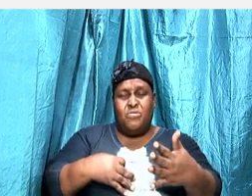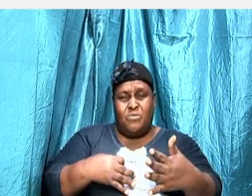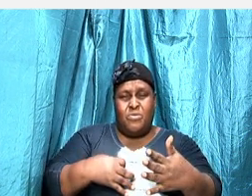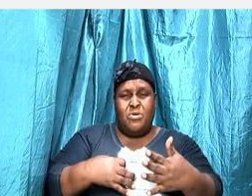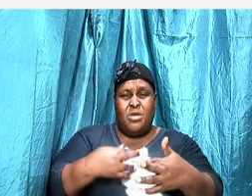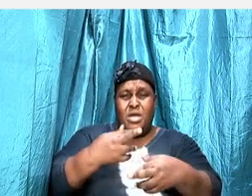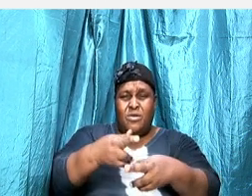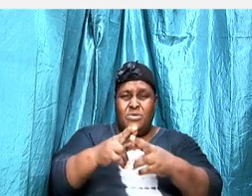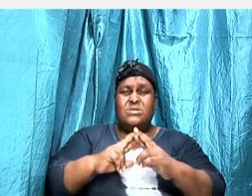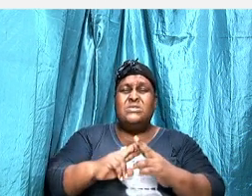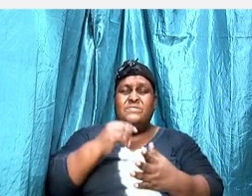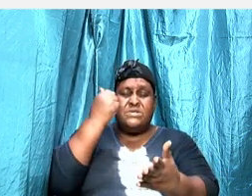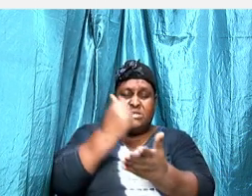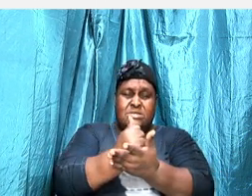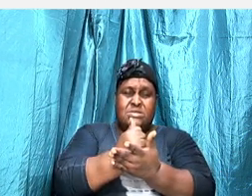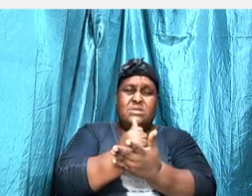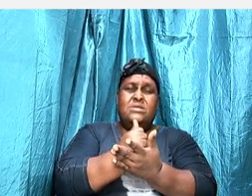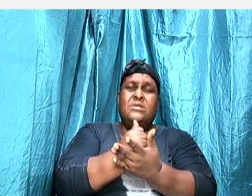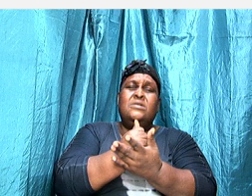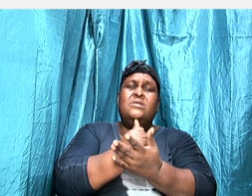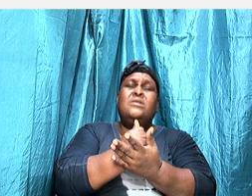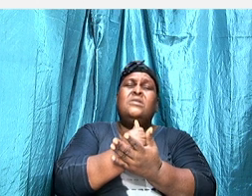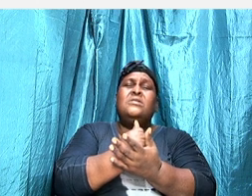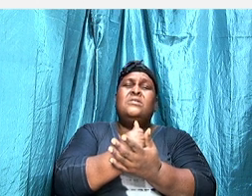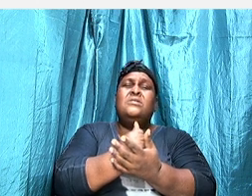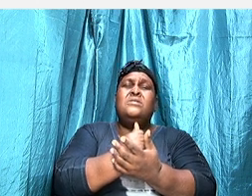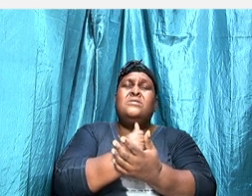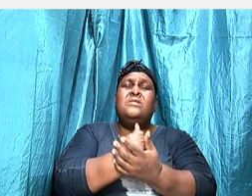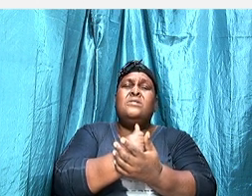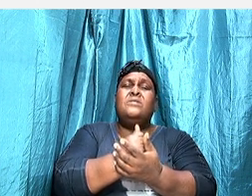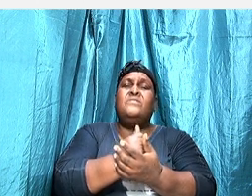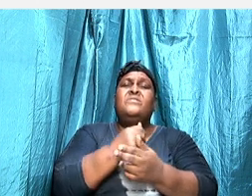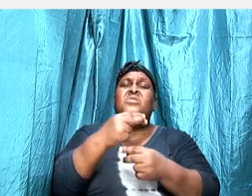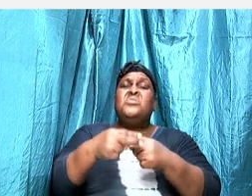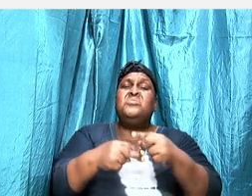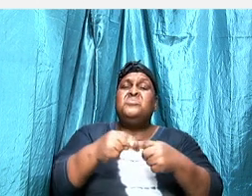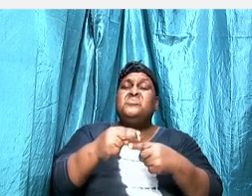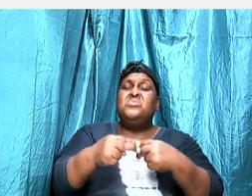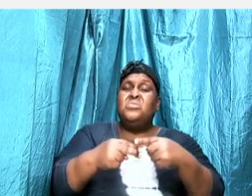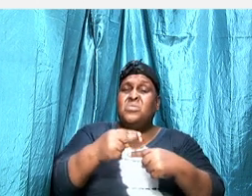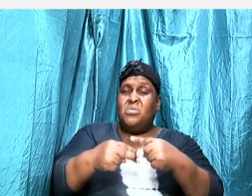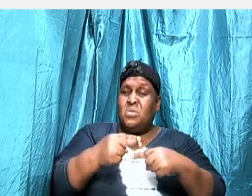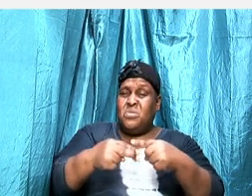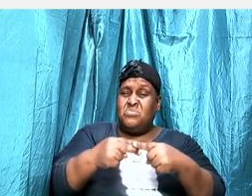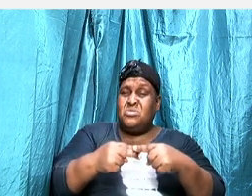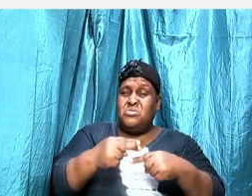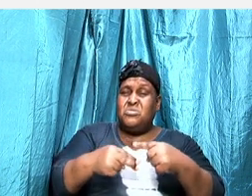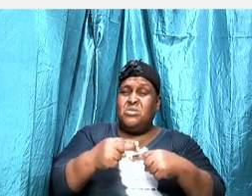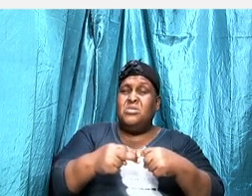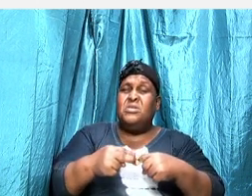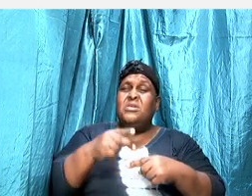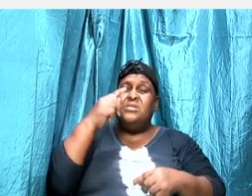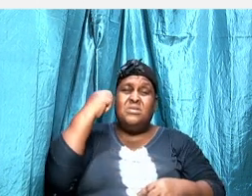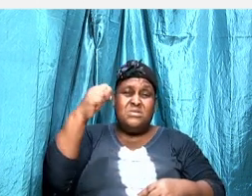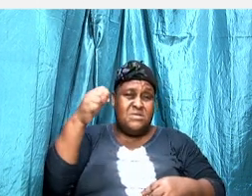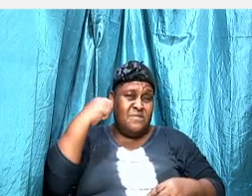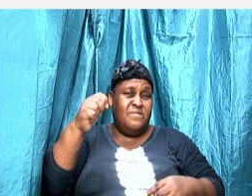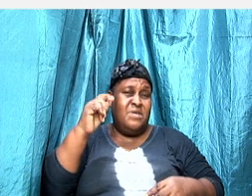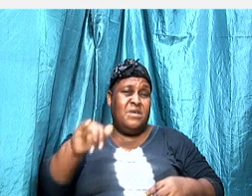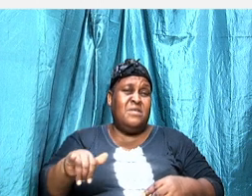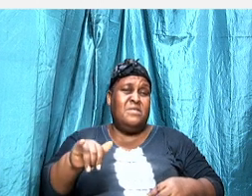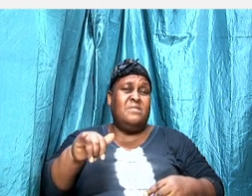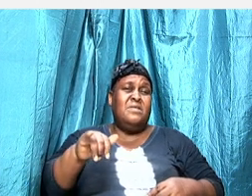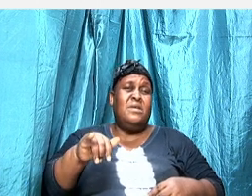the seal of circumcision, right? Testifying that he actually believed